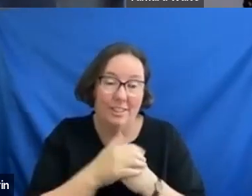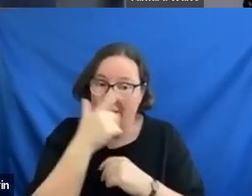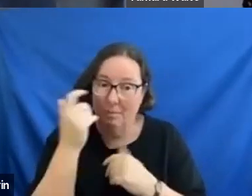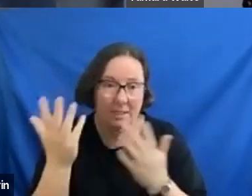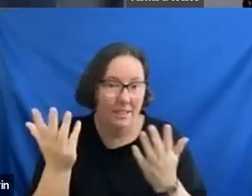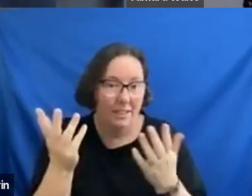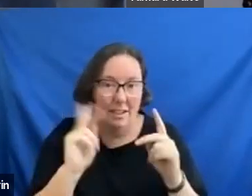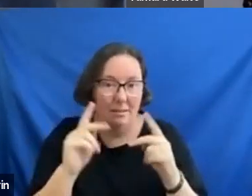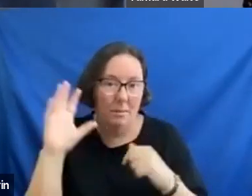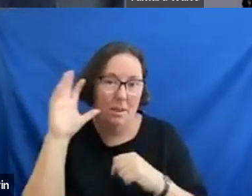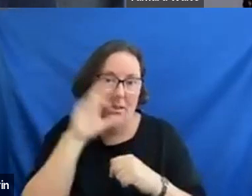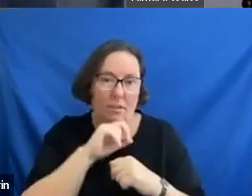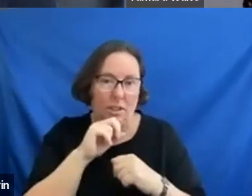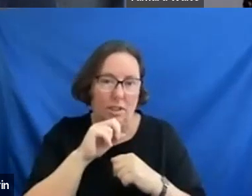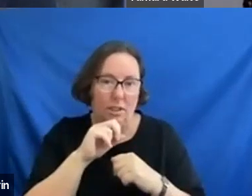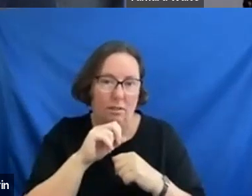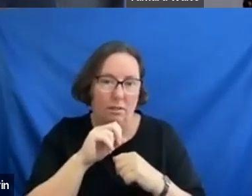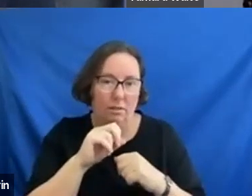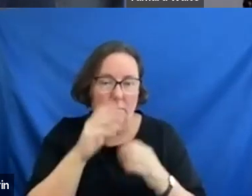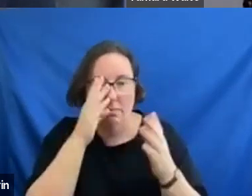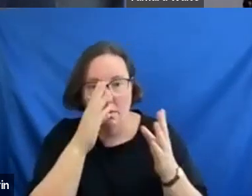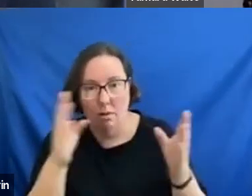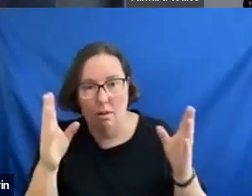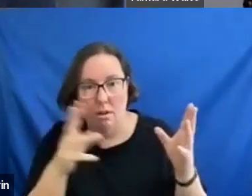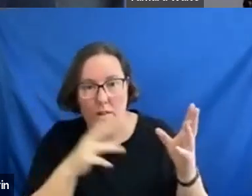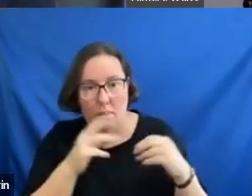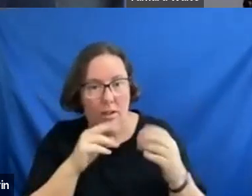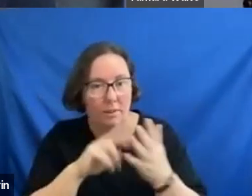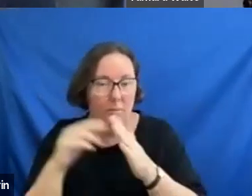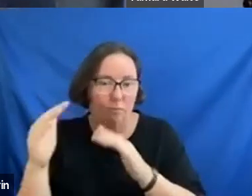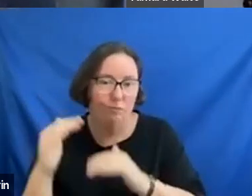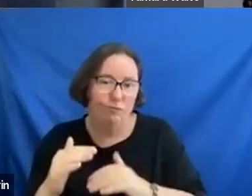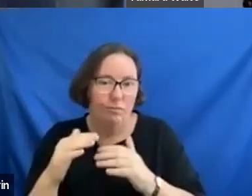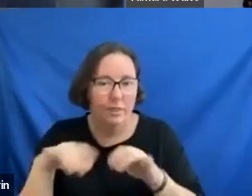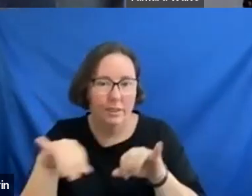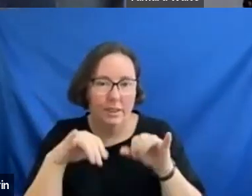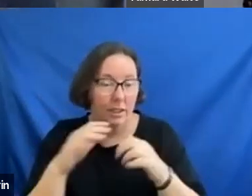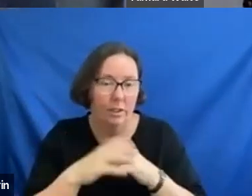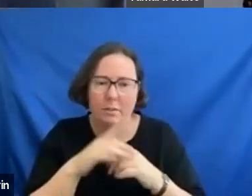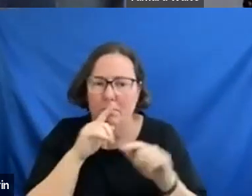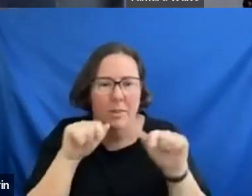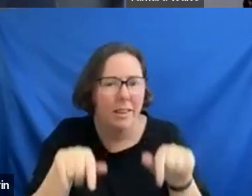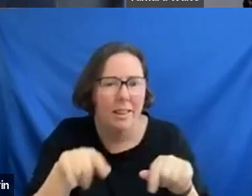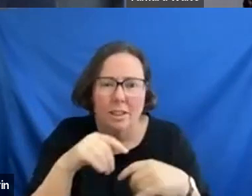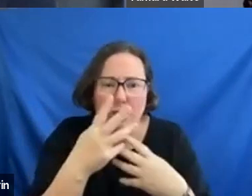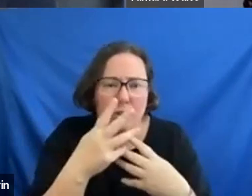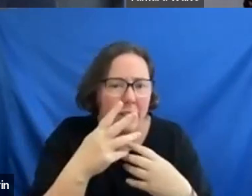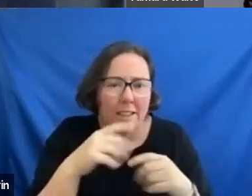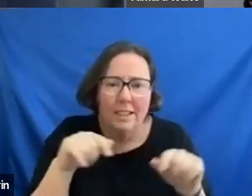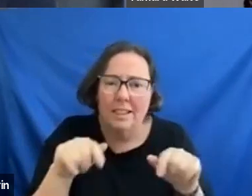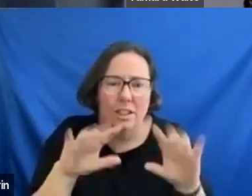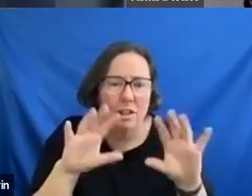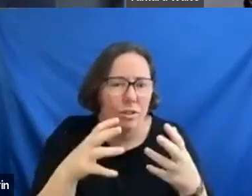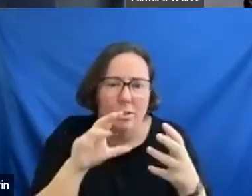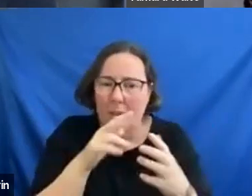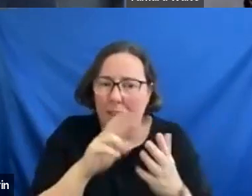this, you know, there are some folks who are using, I don't believe anyone on this screen is using it this way. And I